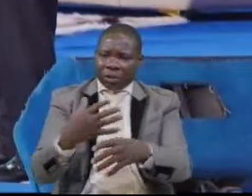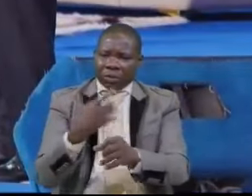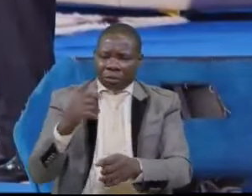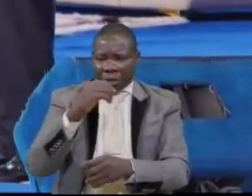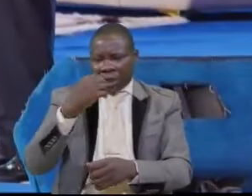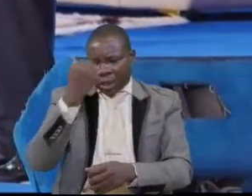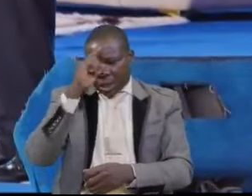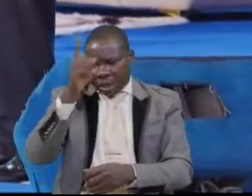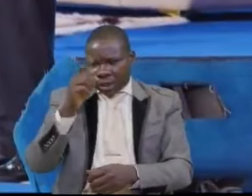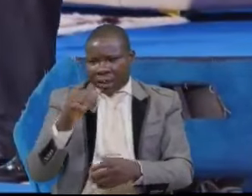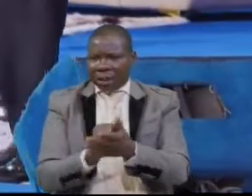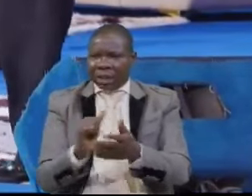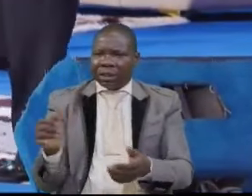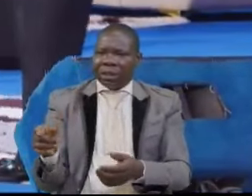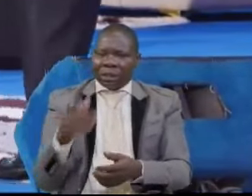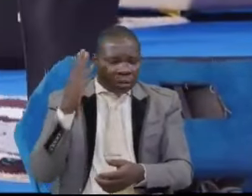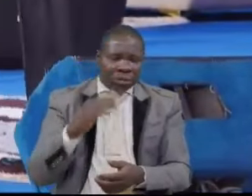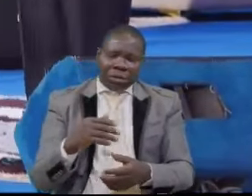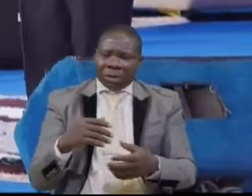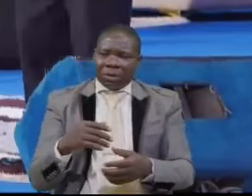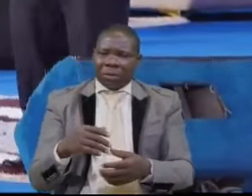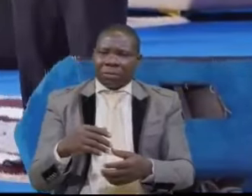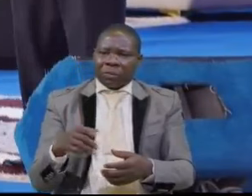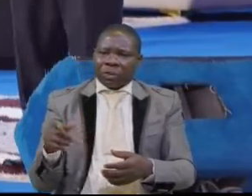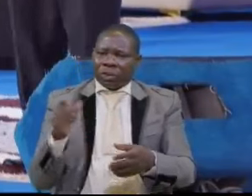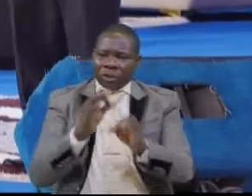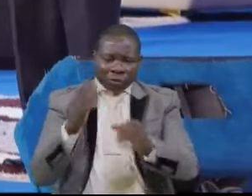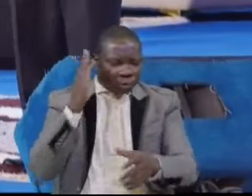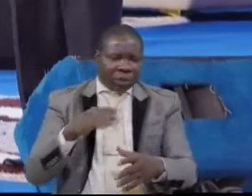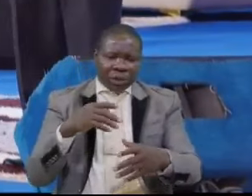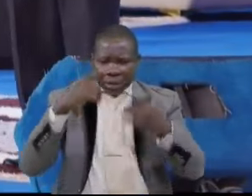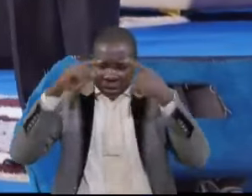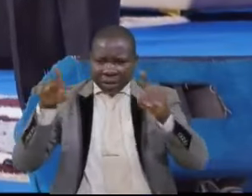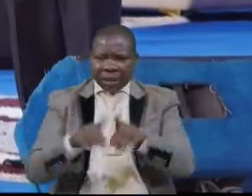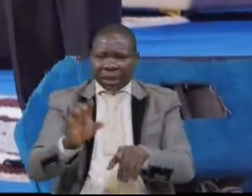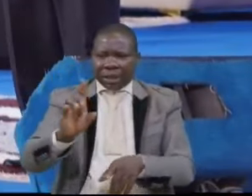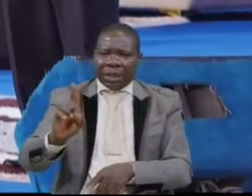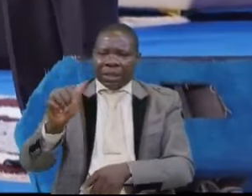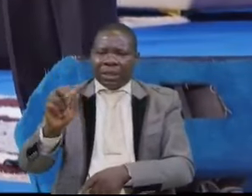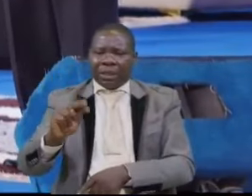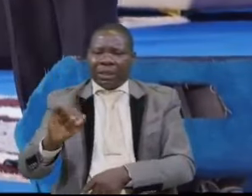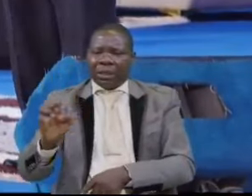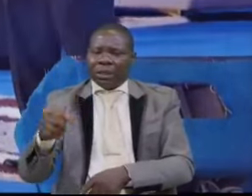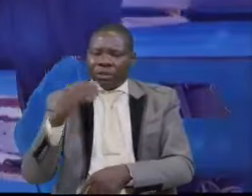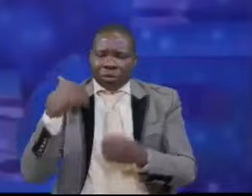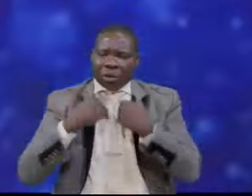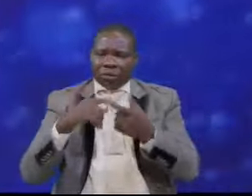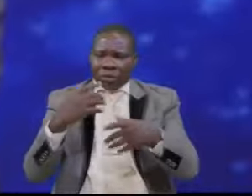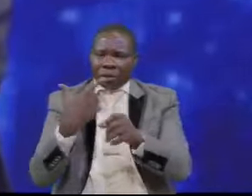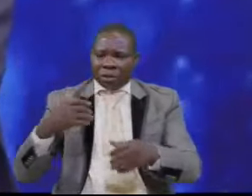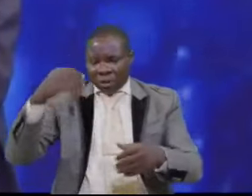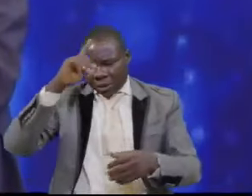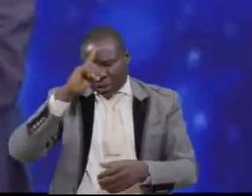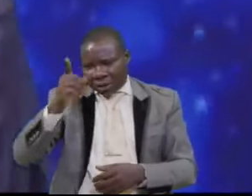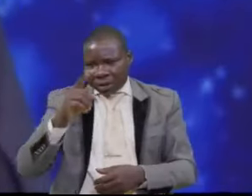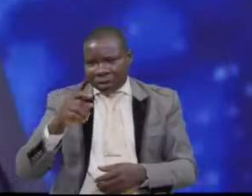Daniel, you have to take initiative. Look at all those, you know, these young people, brothers and sisters, sons and daughters, they